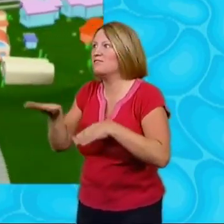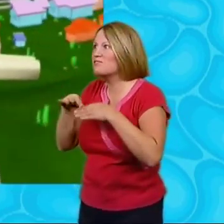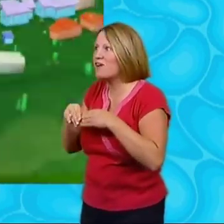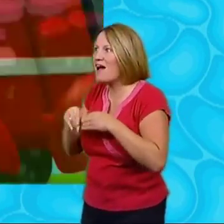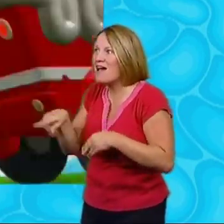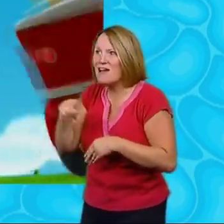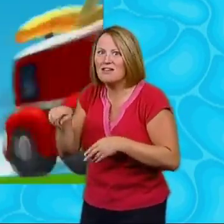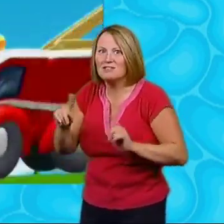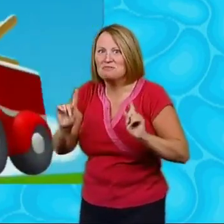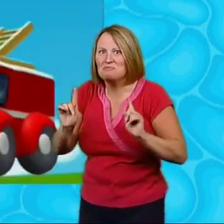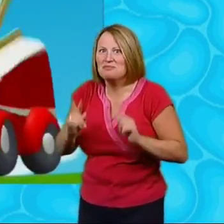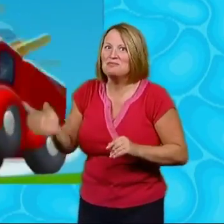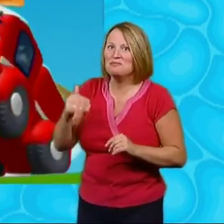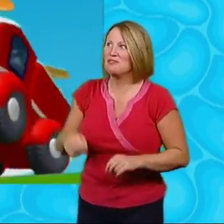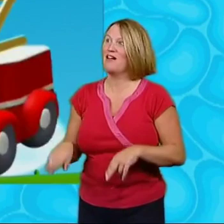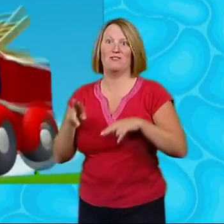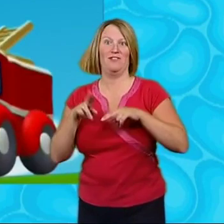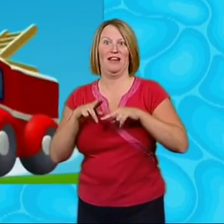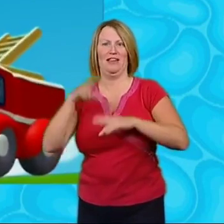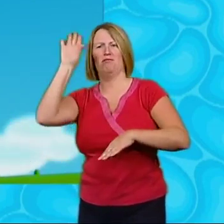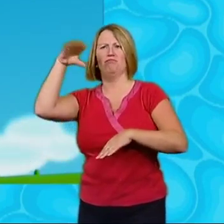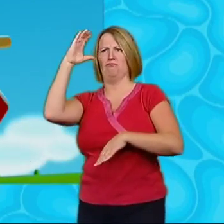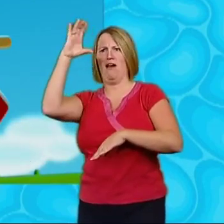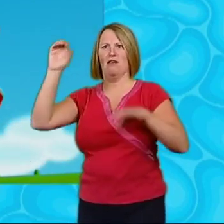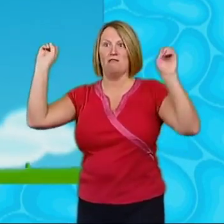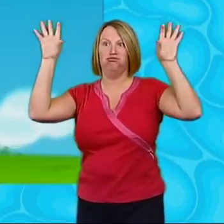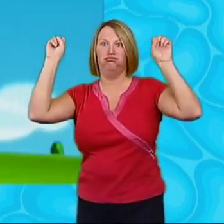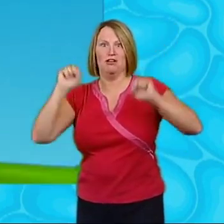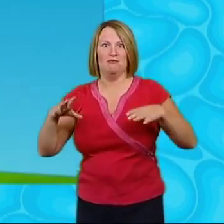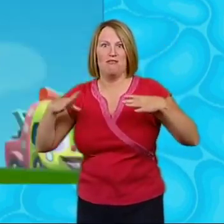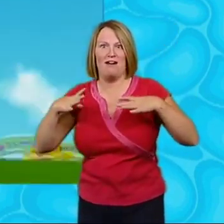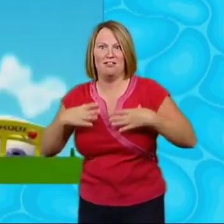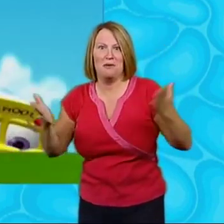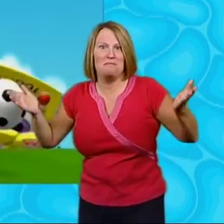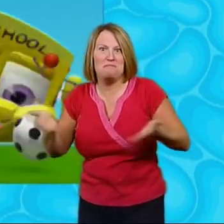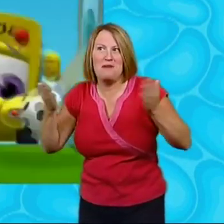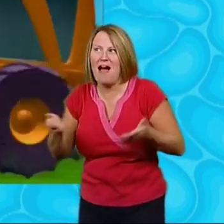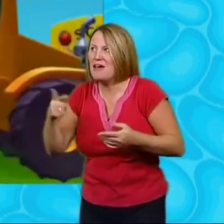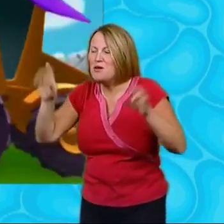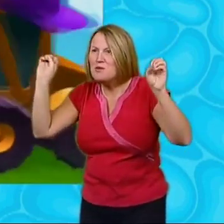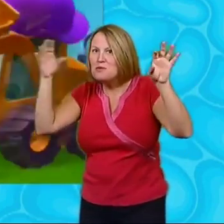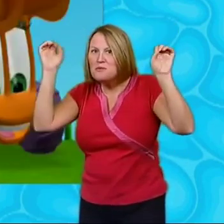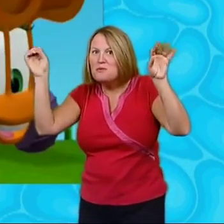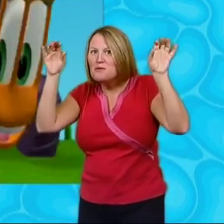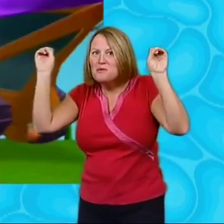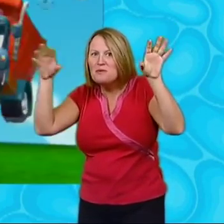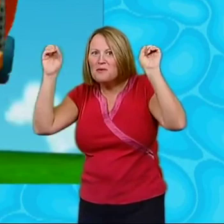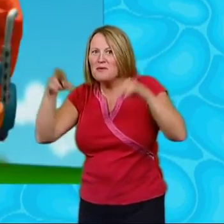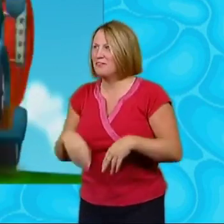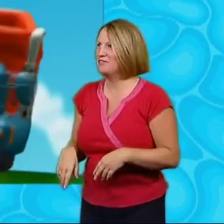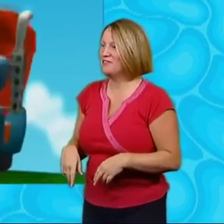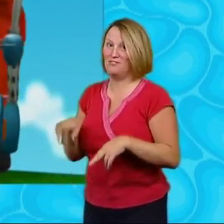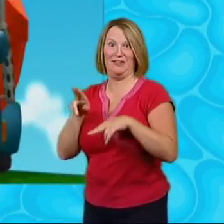his friends. Finley the fire engine, that's the sound of his sirens.